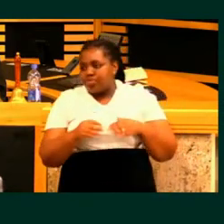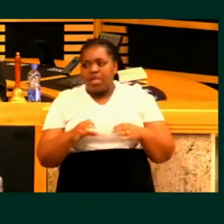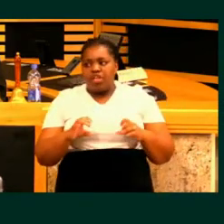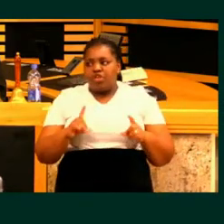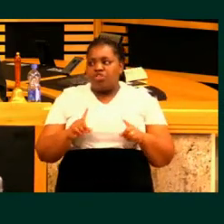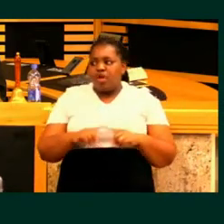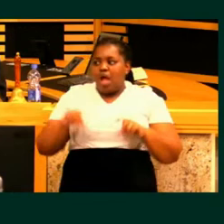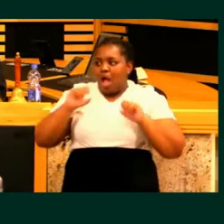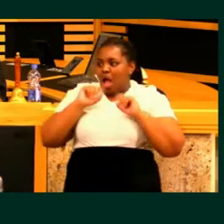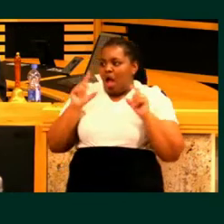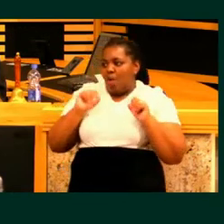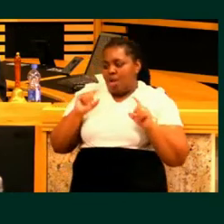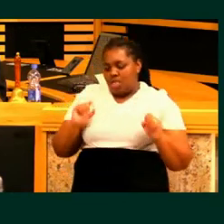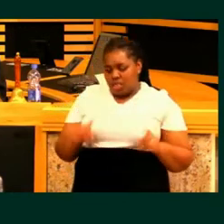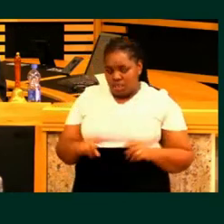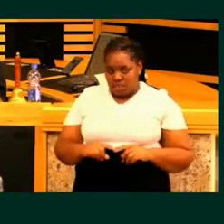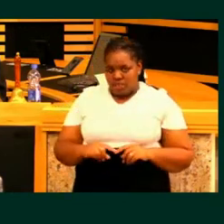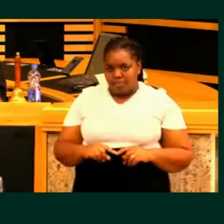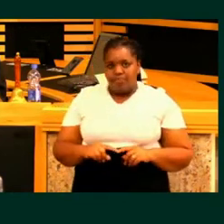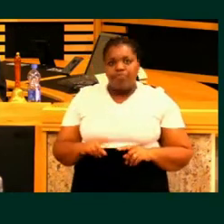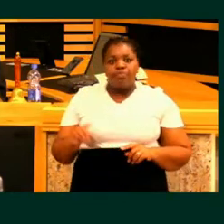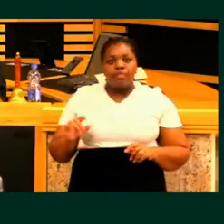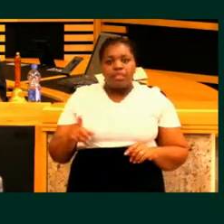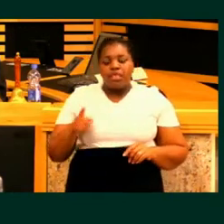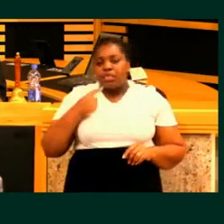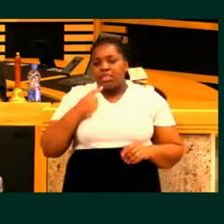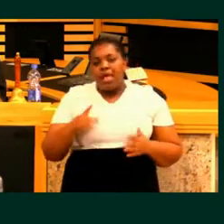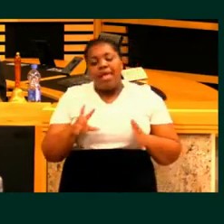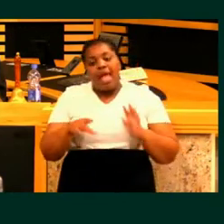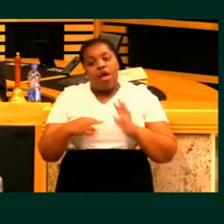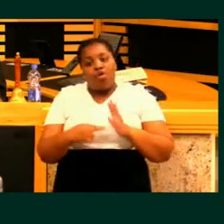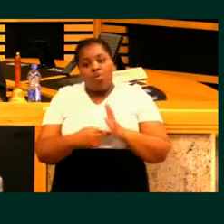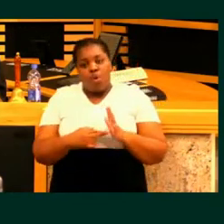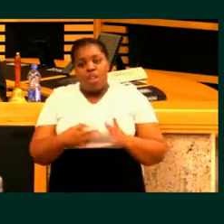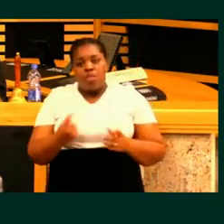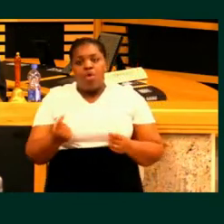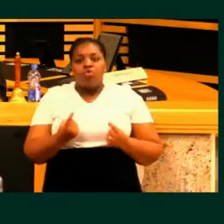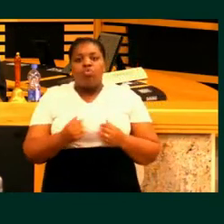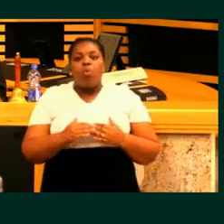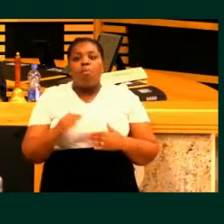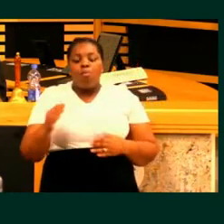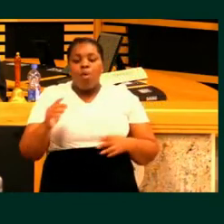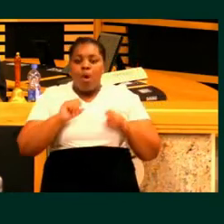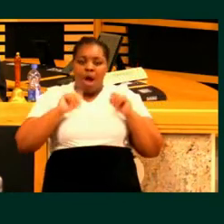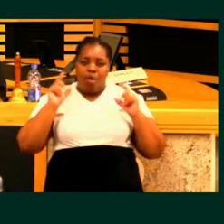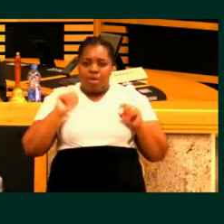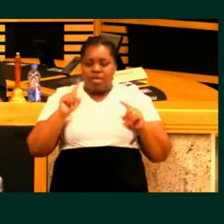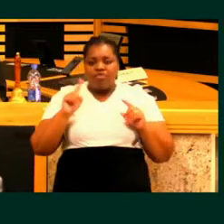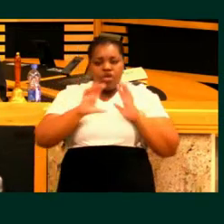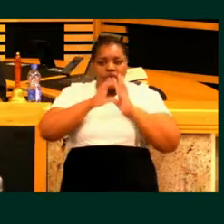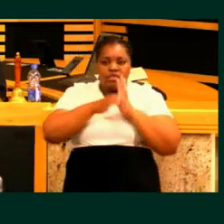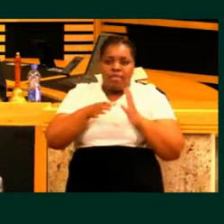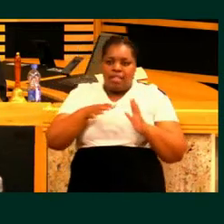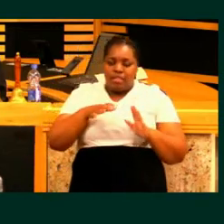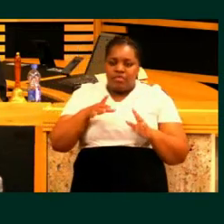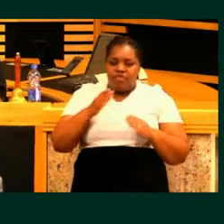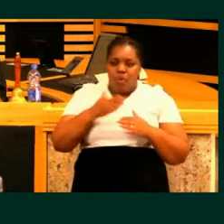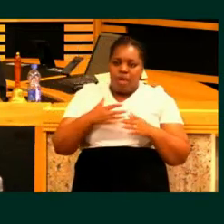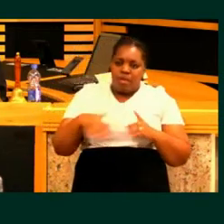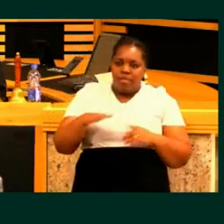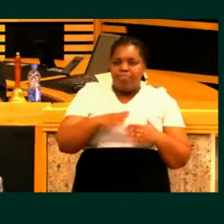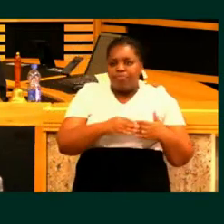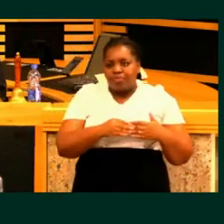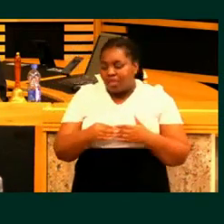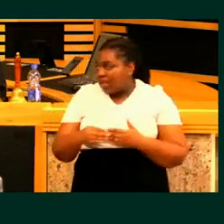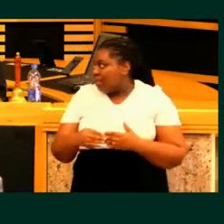awareness programs by playing a leading role in creating Awareness on disability issues in the workplace guiding the